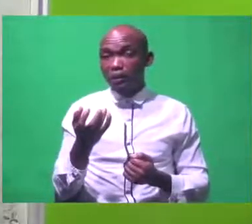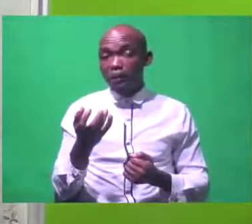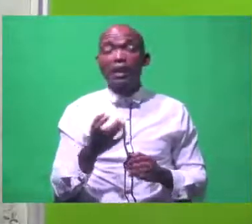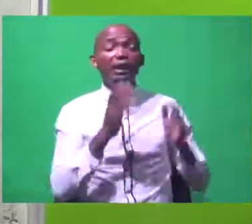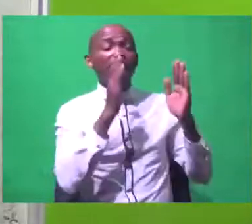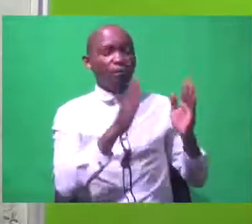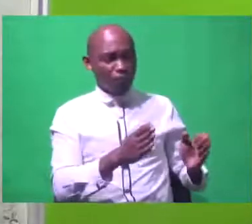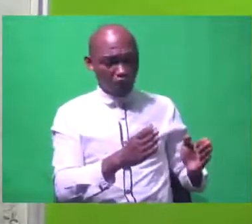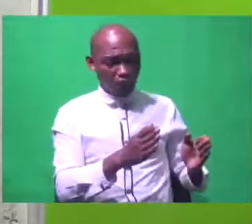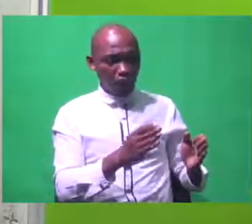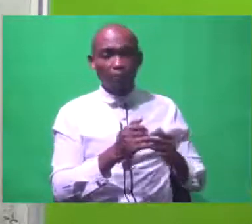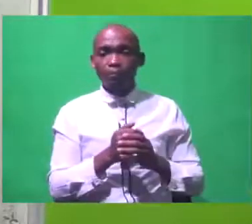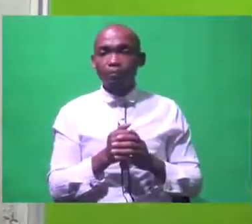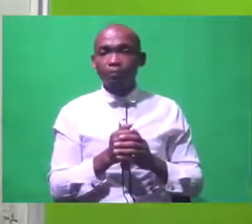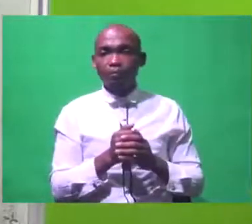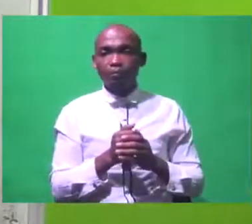especially